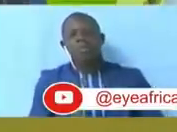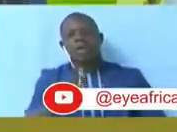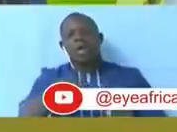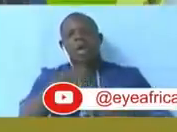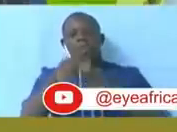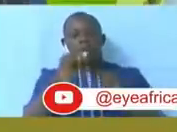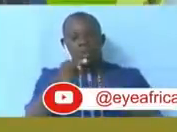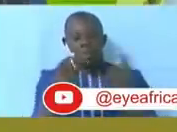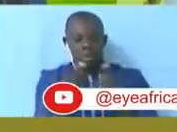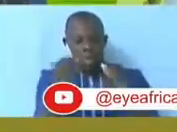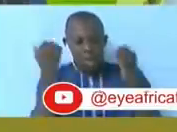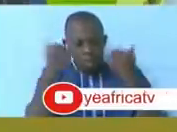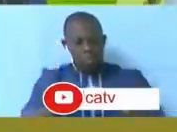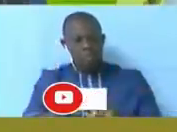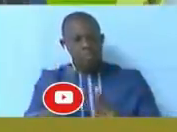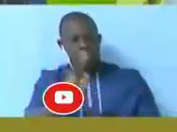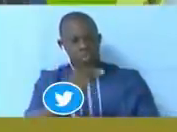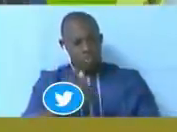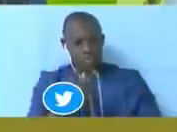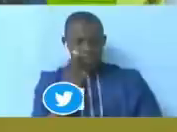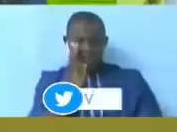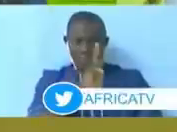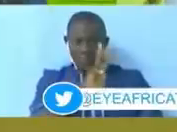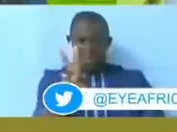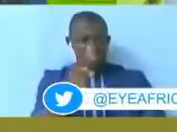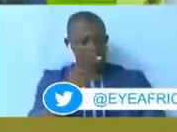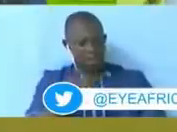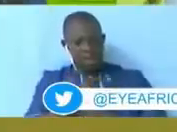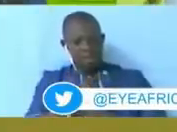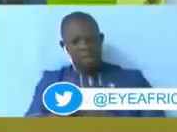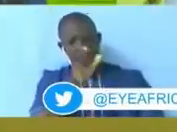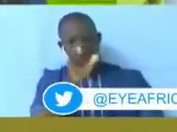what I have seen Gambians tolerate,